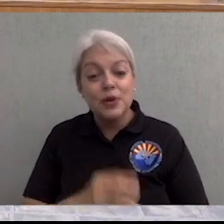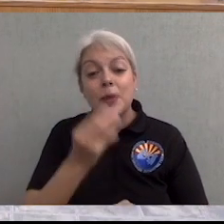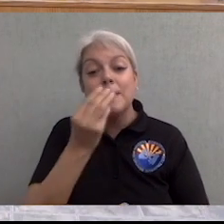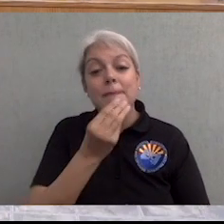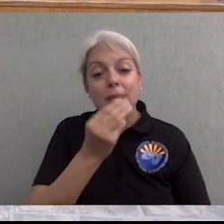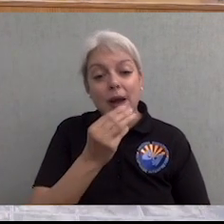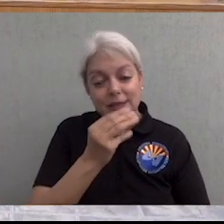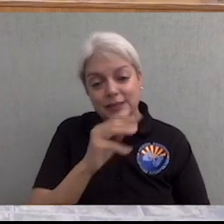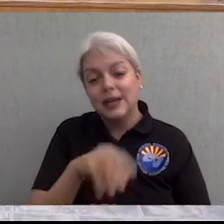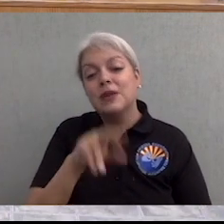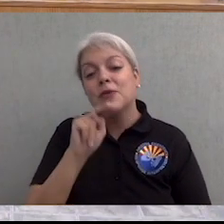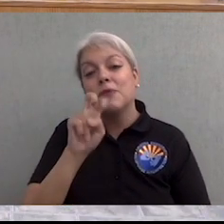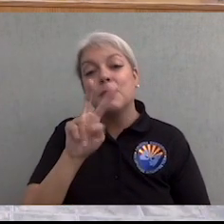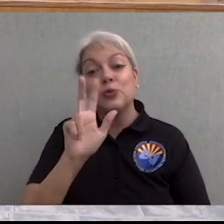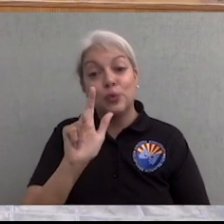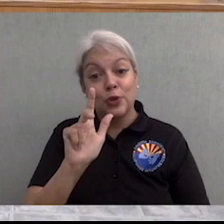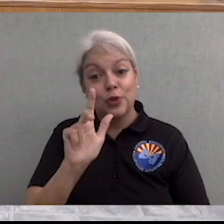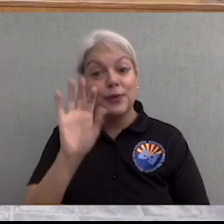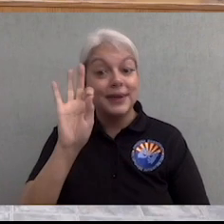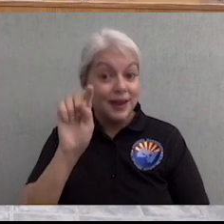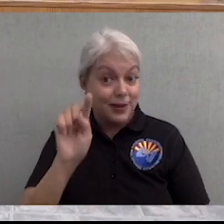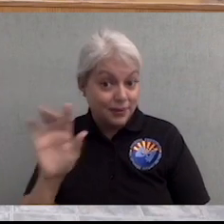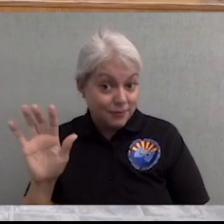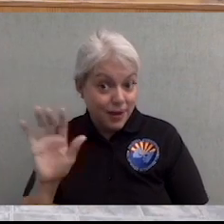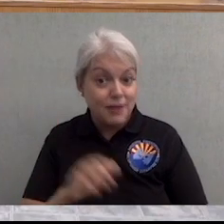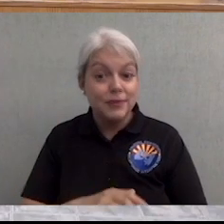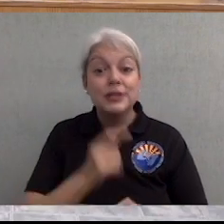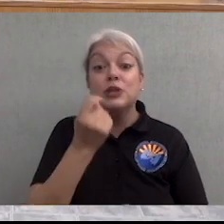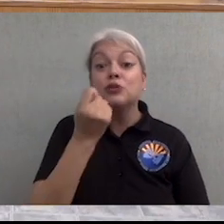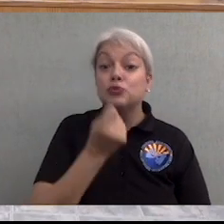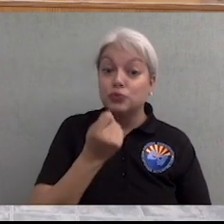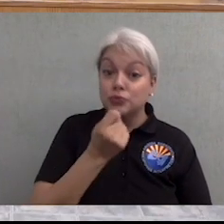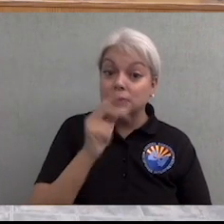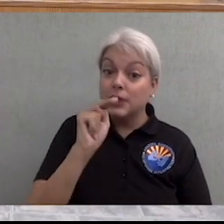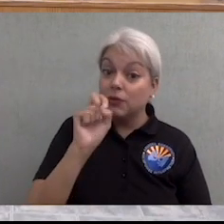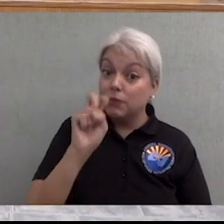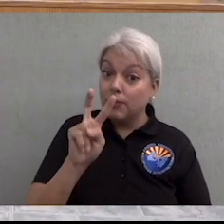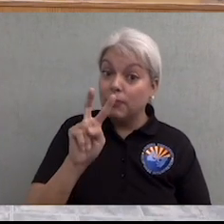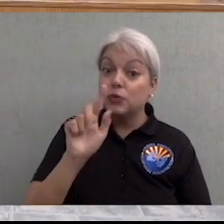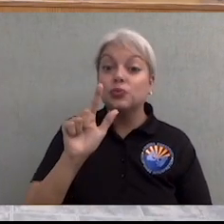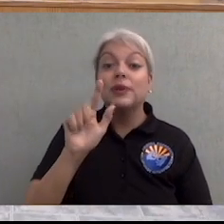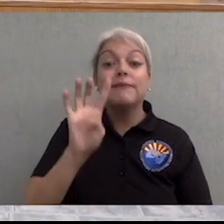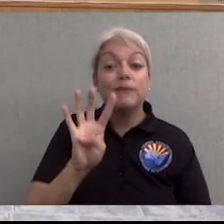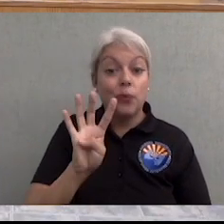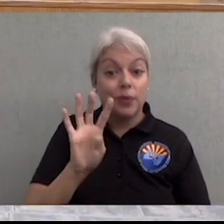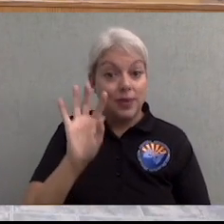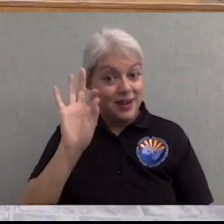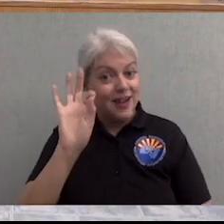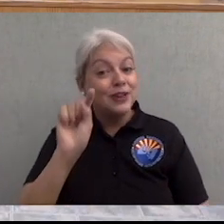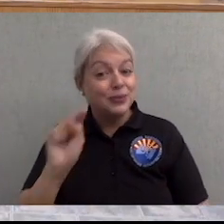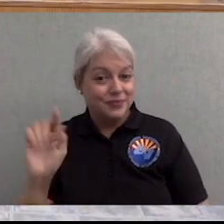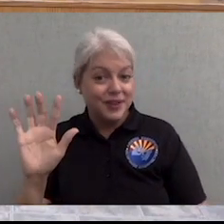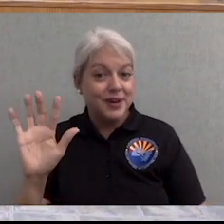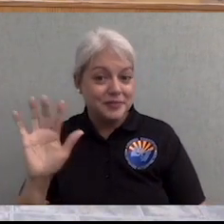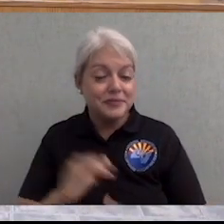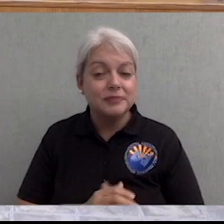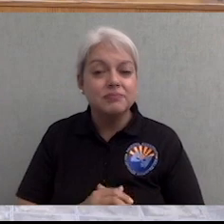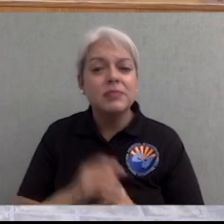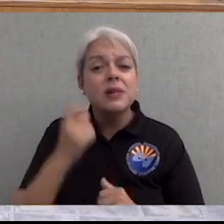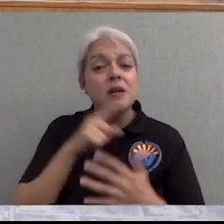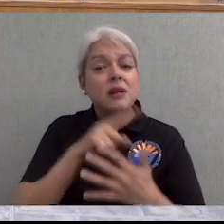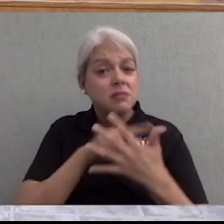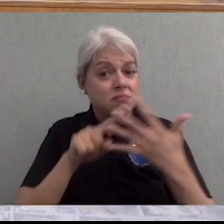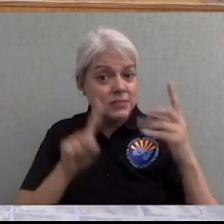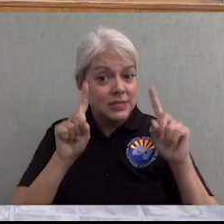to 5. And Tuesday, November 24th, 9 to 5. And during those testing dates, we also have the PCR